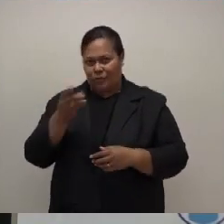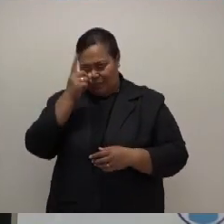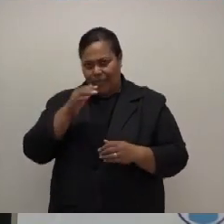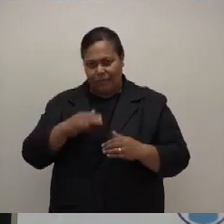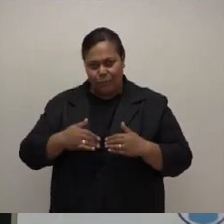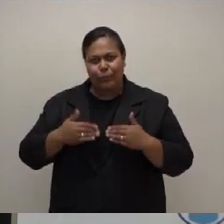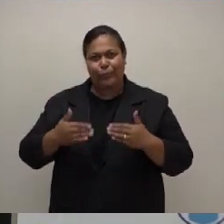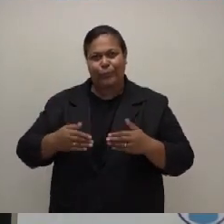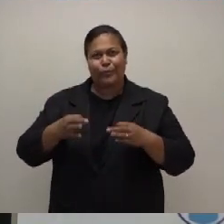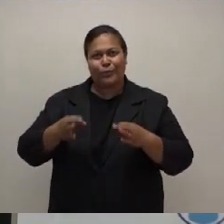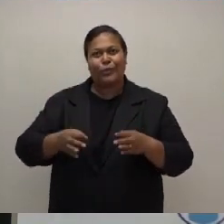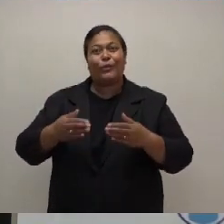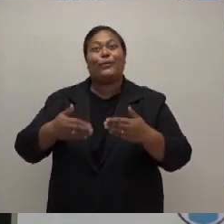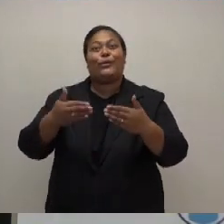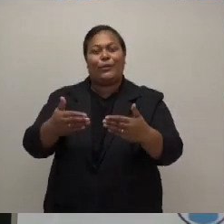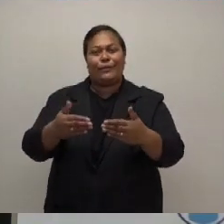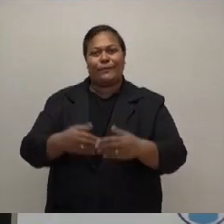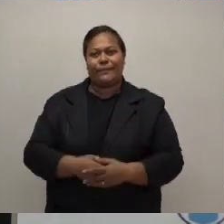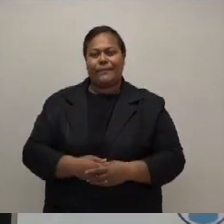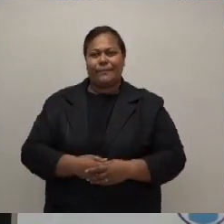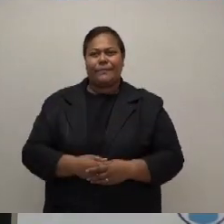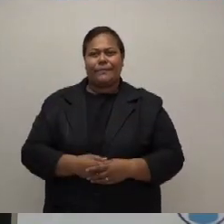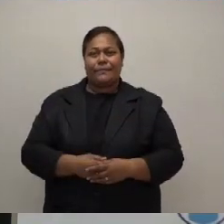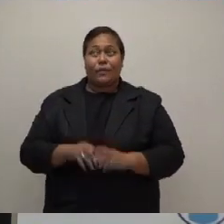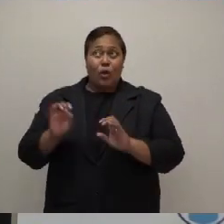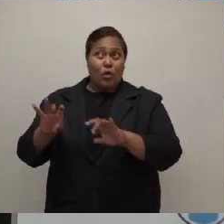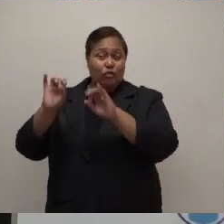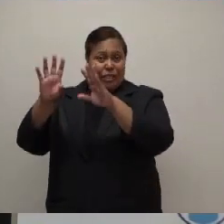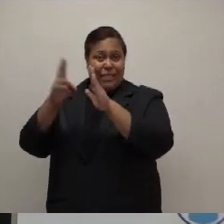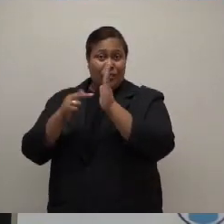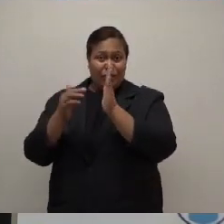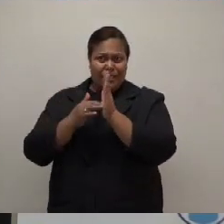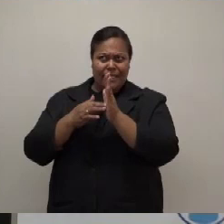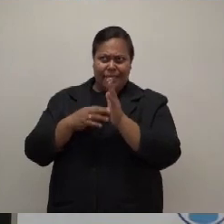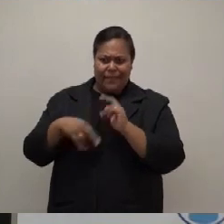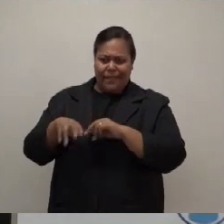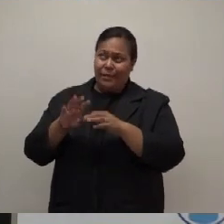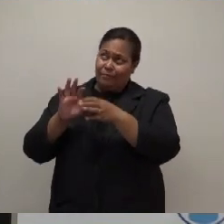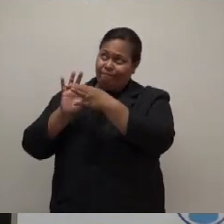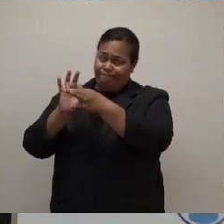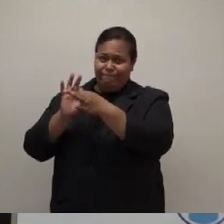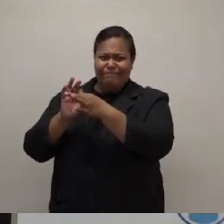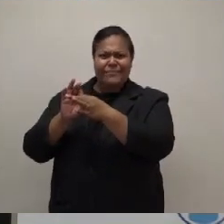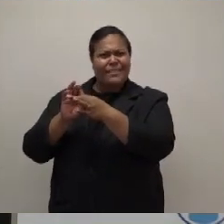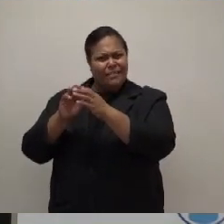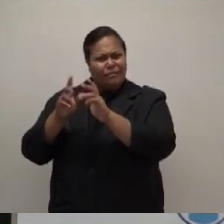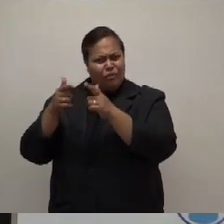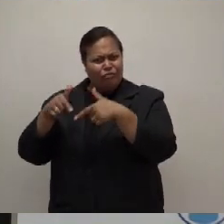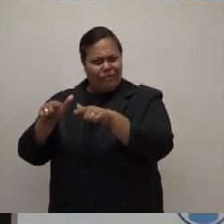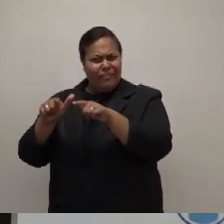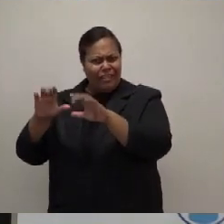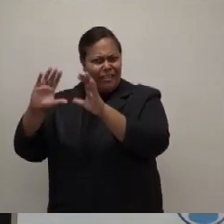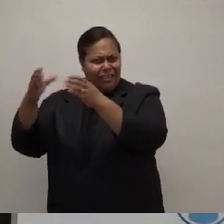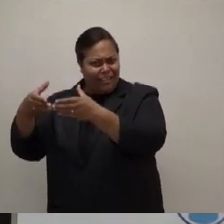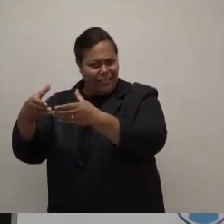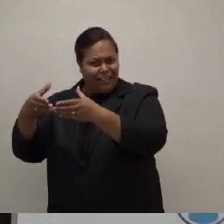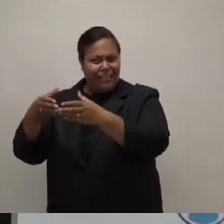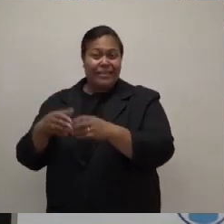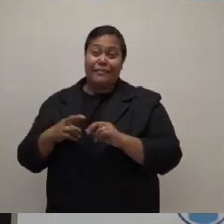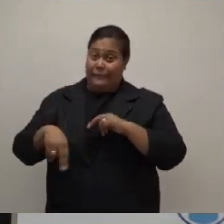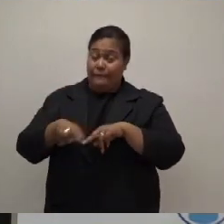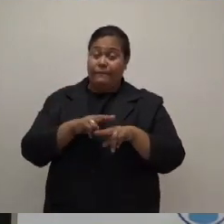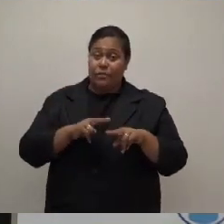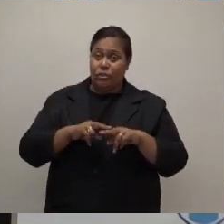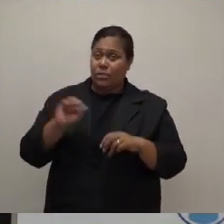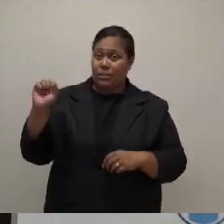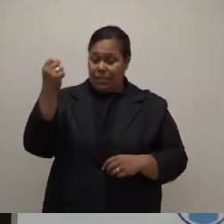While Australia and New Zealand work out their trans-Tasman bubble, Fiji's equal or arguably greater success against the virus